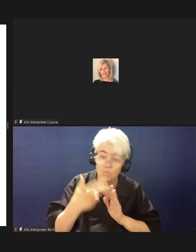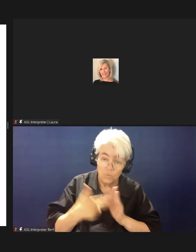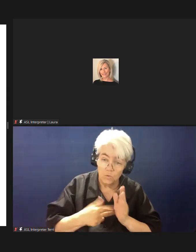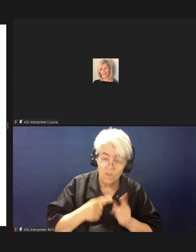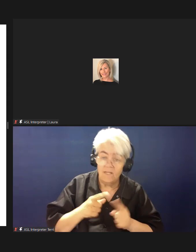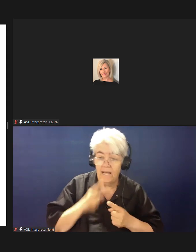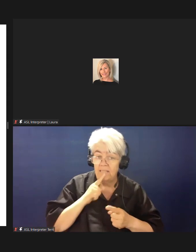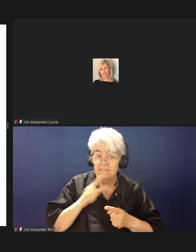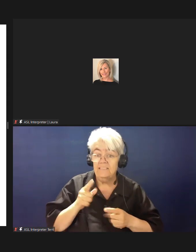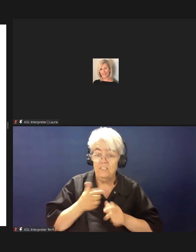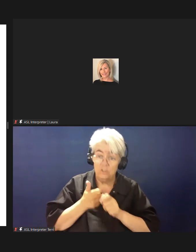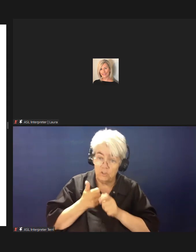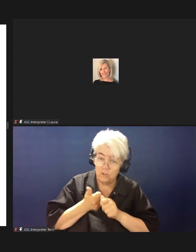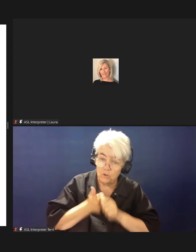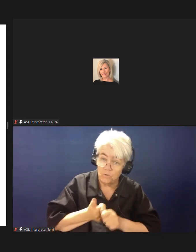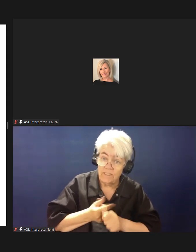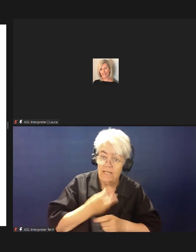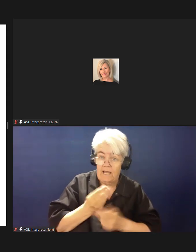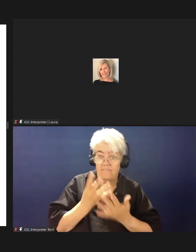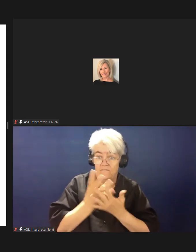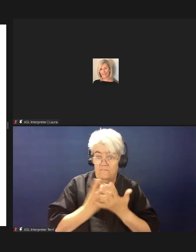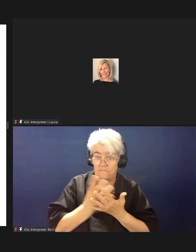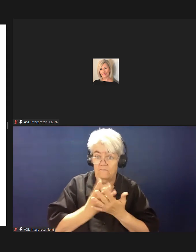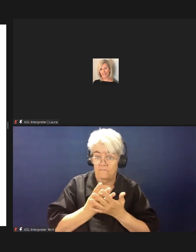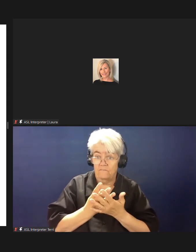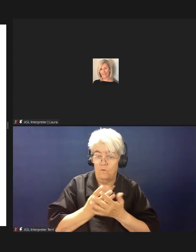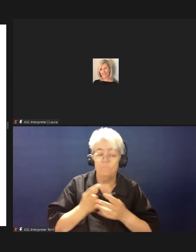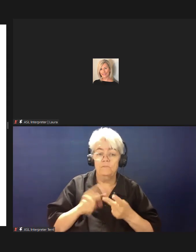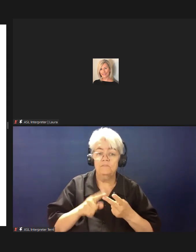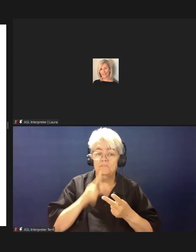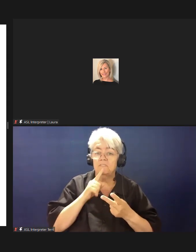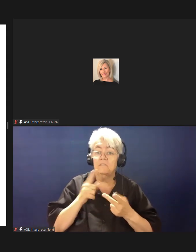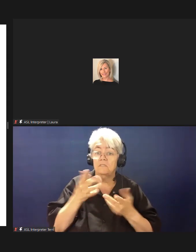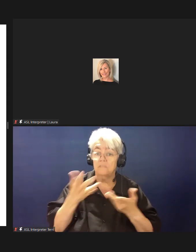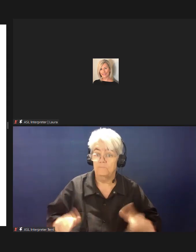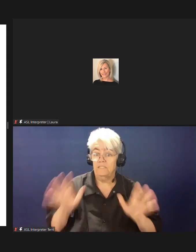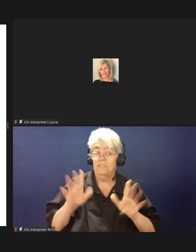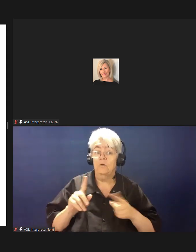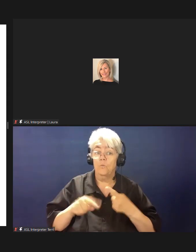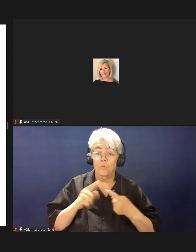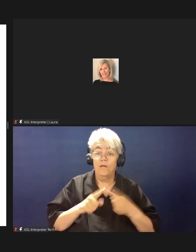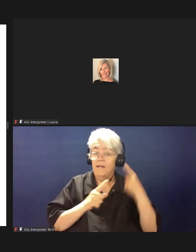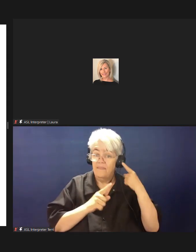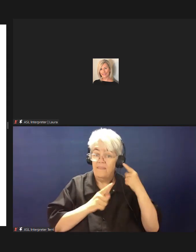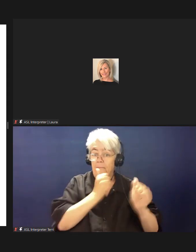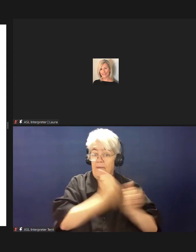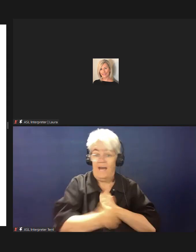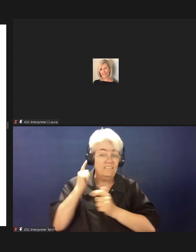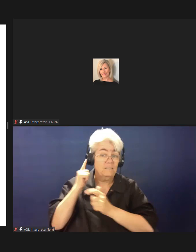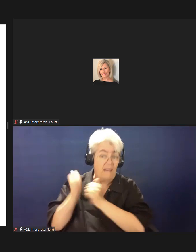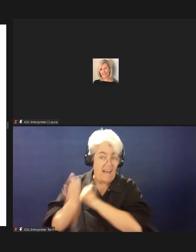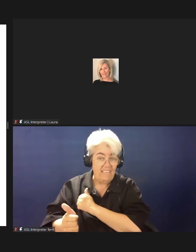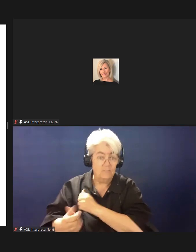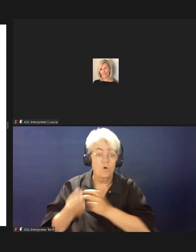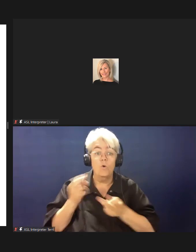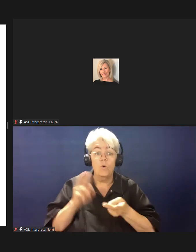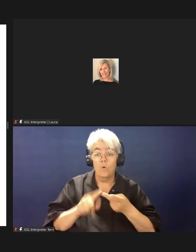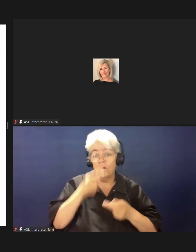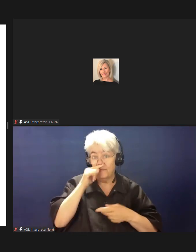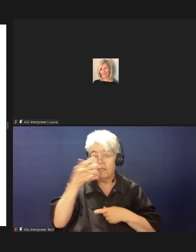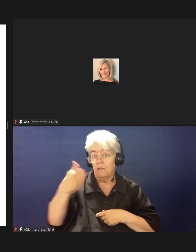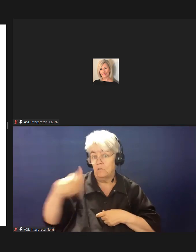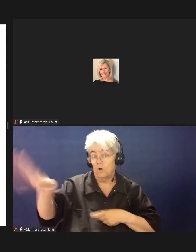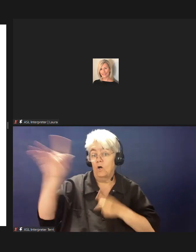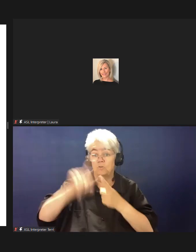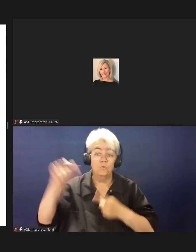is complete when either the child passes the screening on both ears or the child has been referred